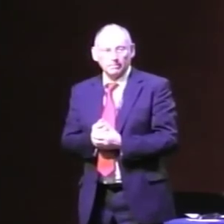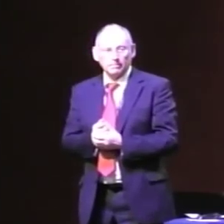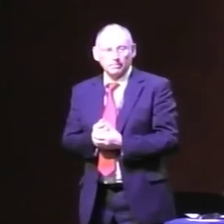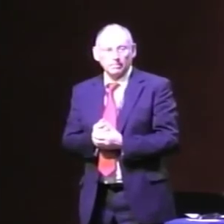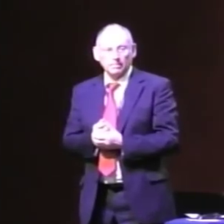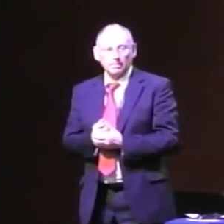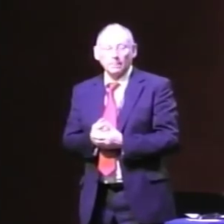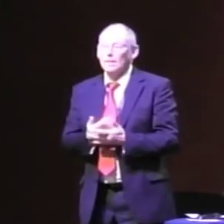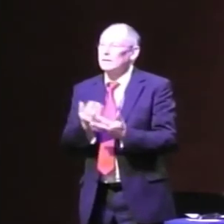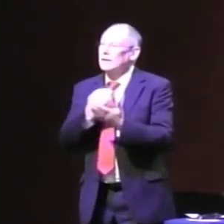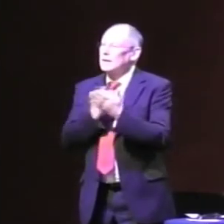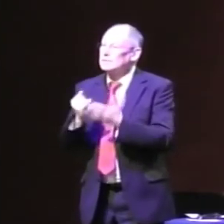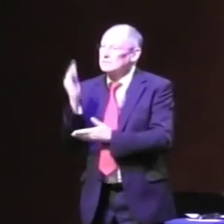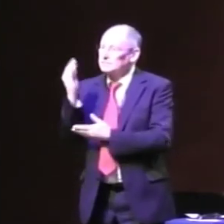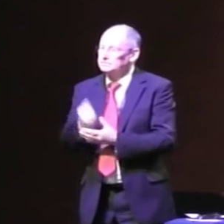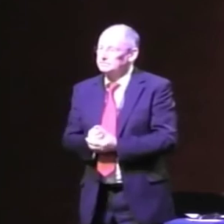Thank you. Any against?